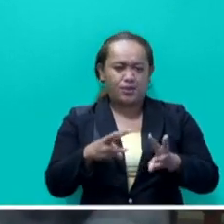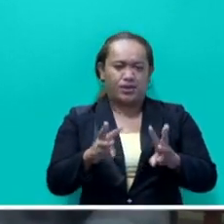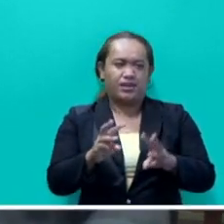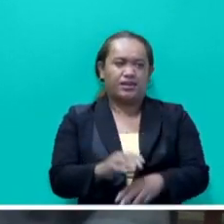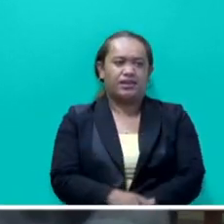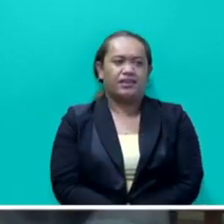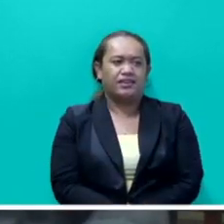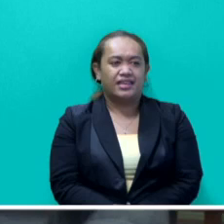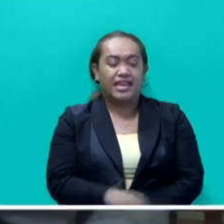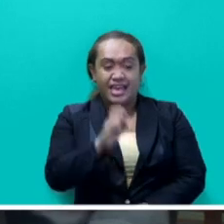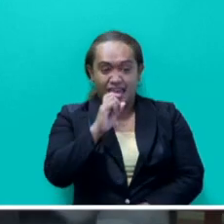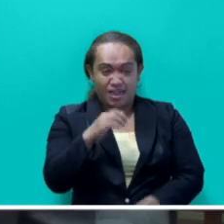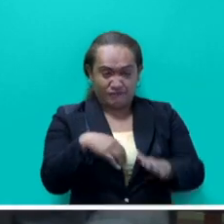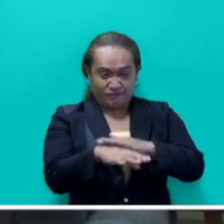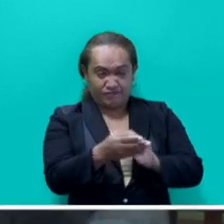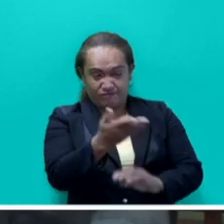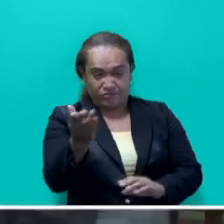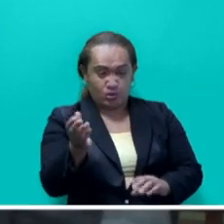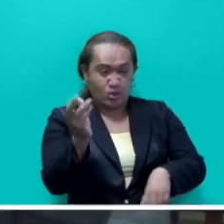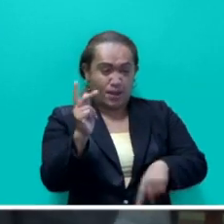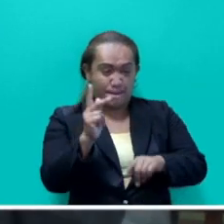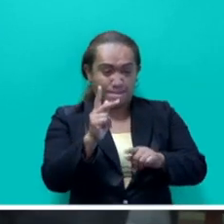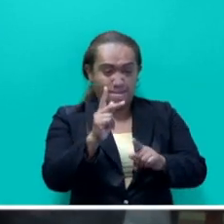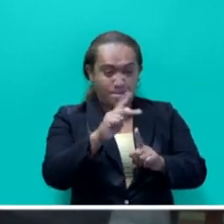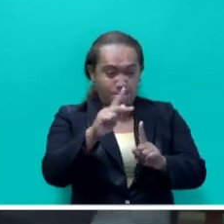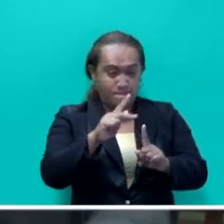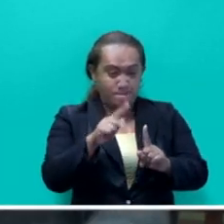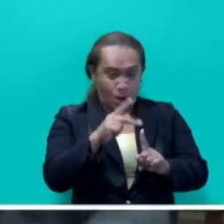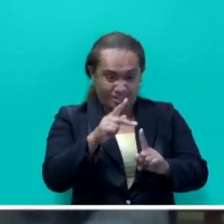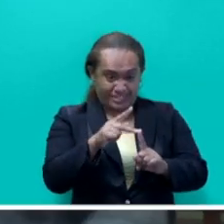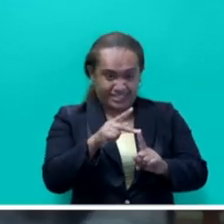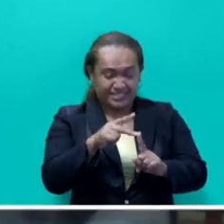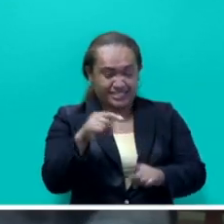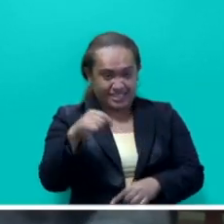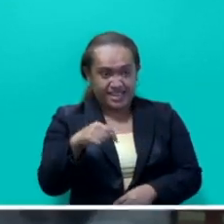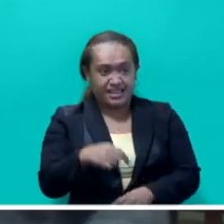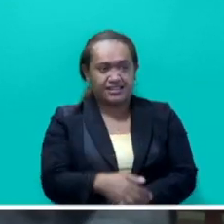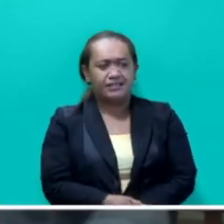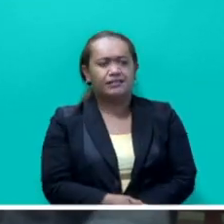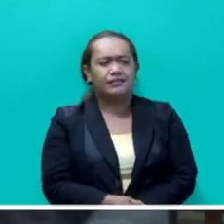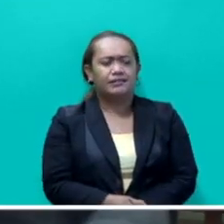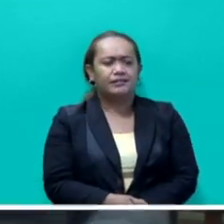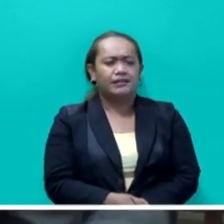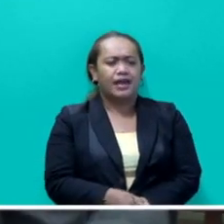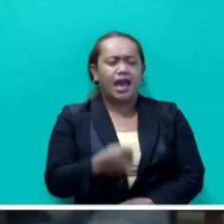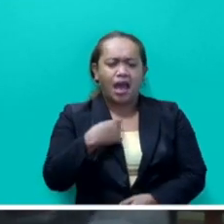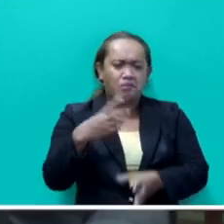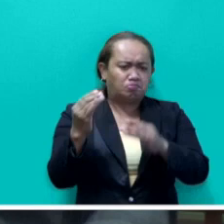in politics. And I had a bit of discussion with the Honorable Rofilipe Tuiswao a few days back,